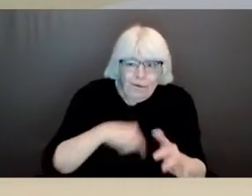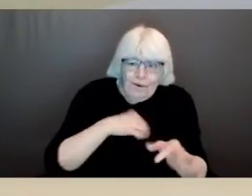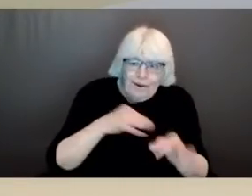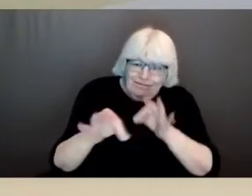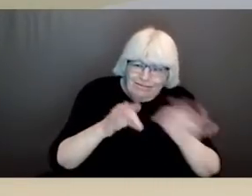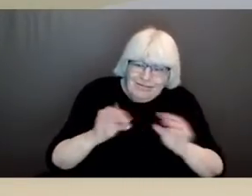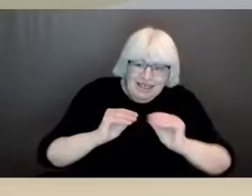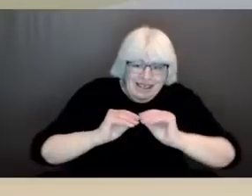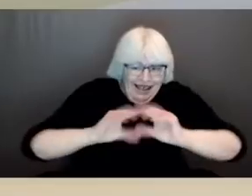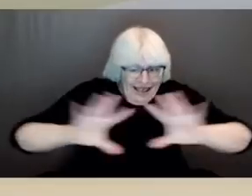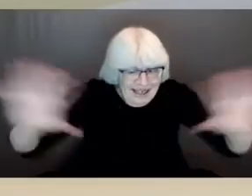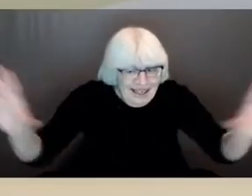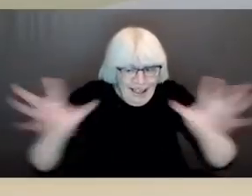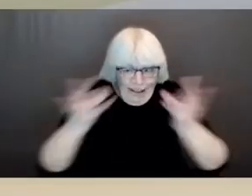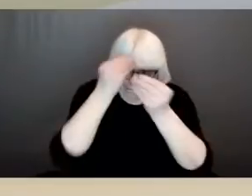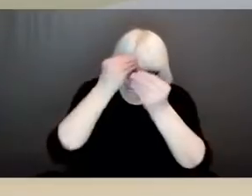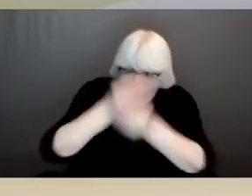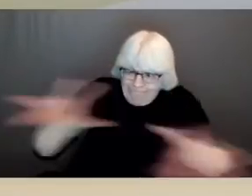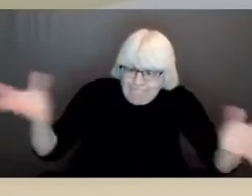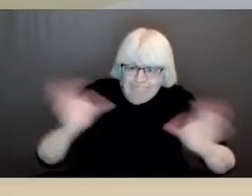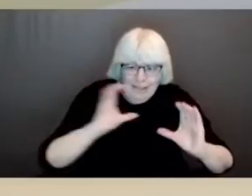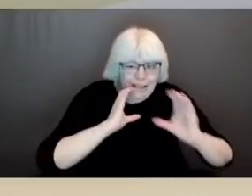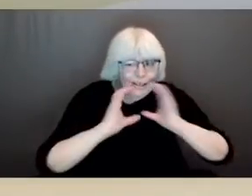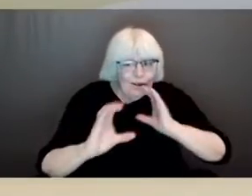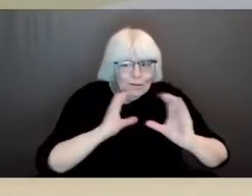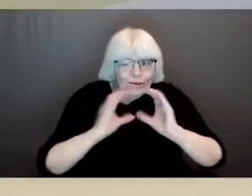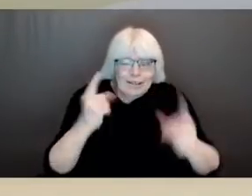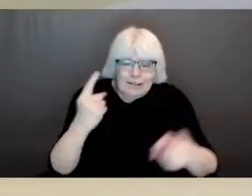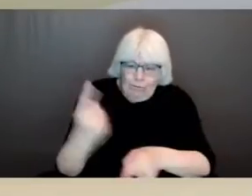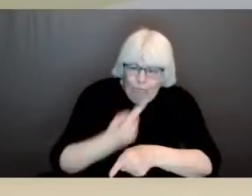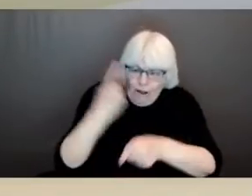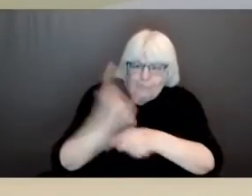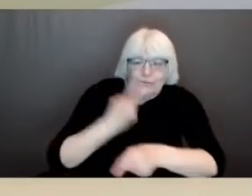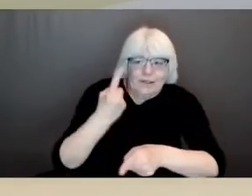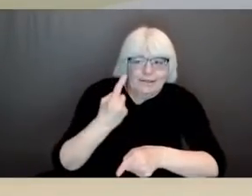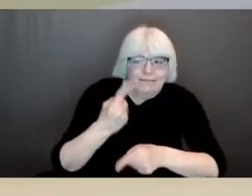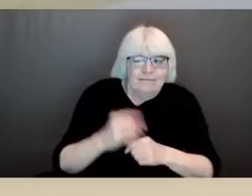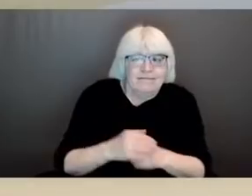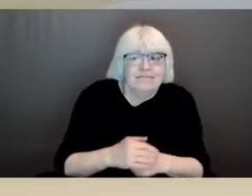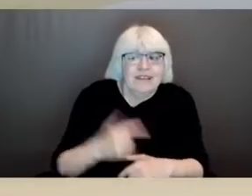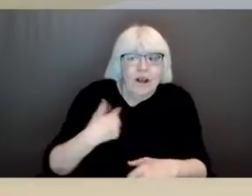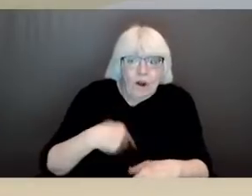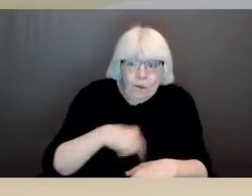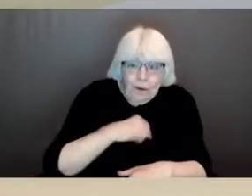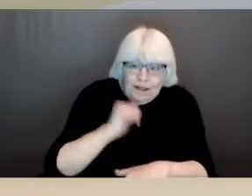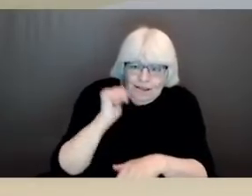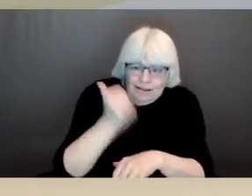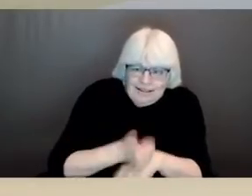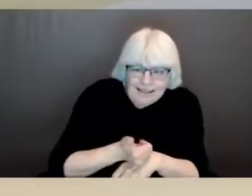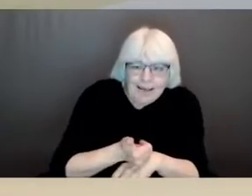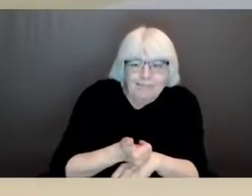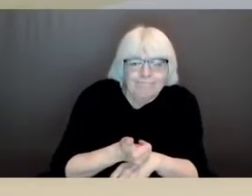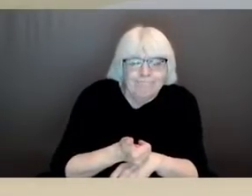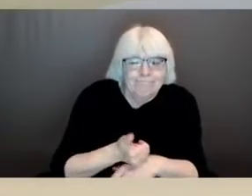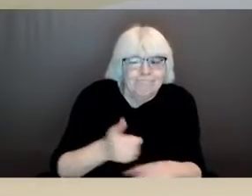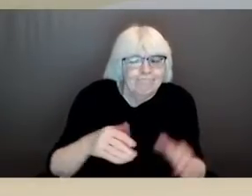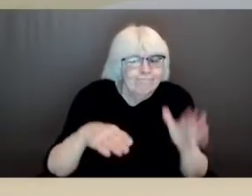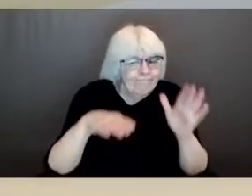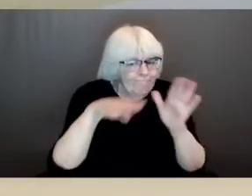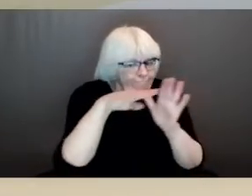information. And I think we're trying to put other measures in place as well too, with our